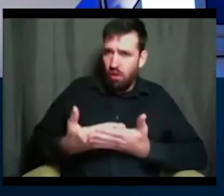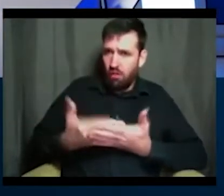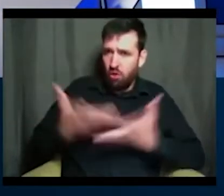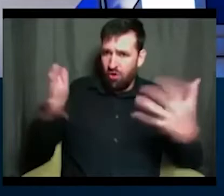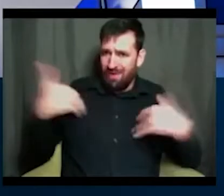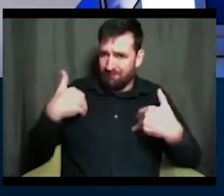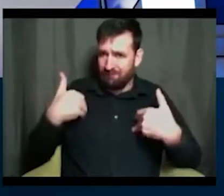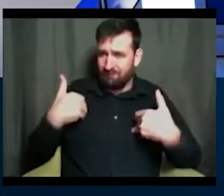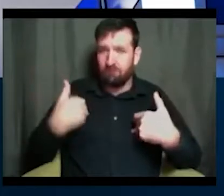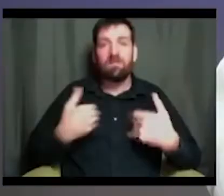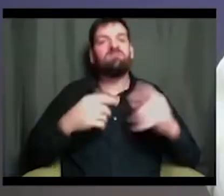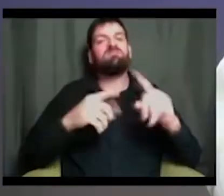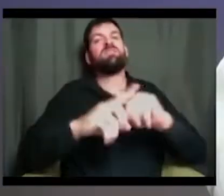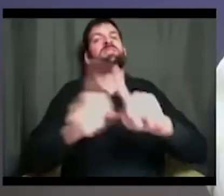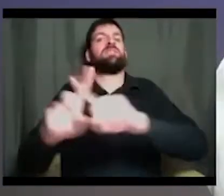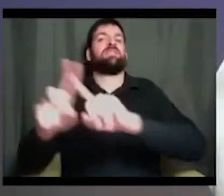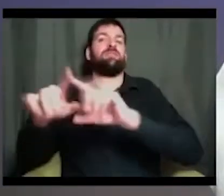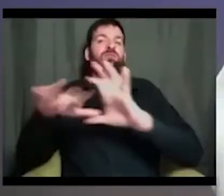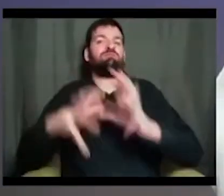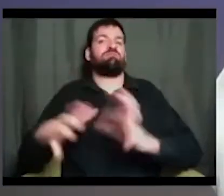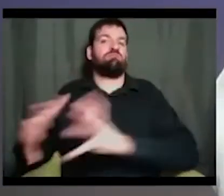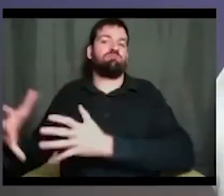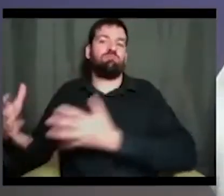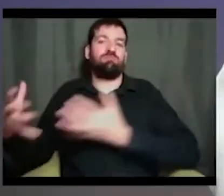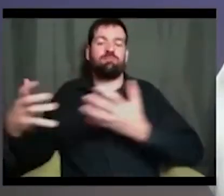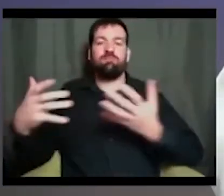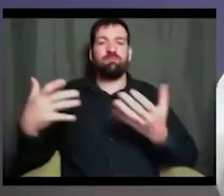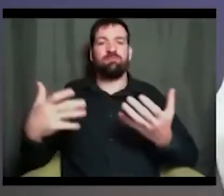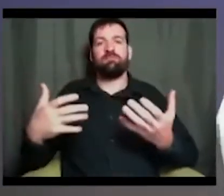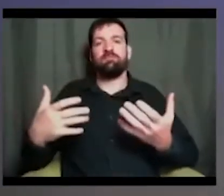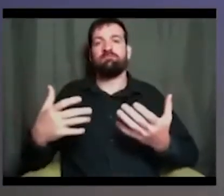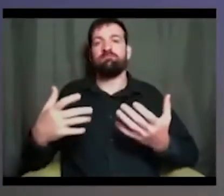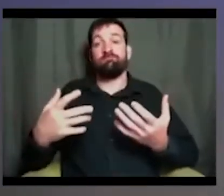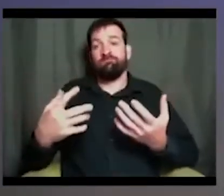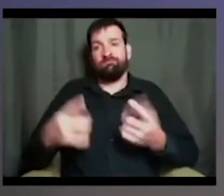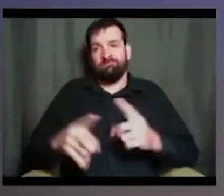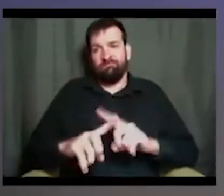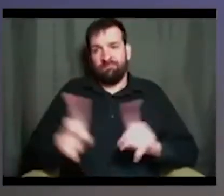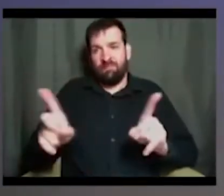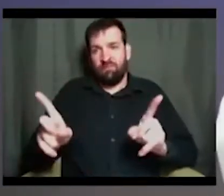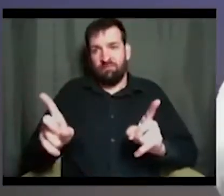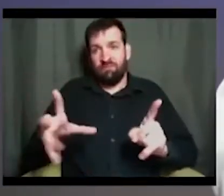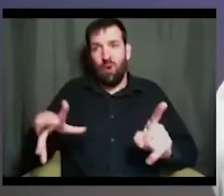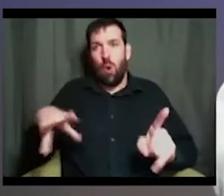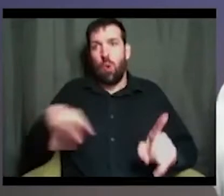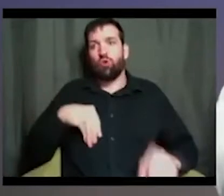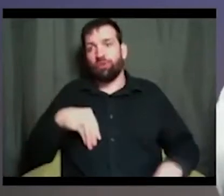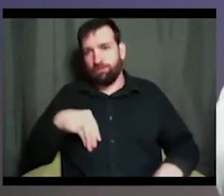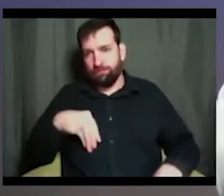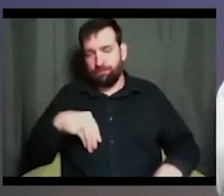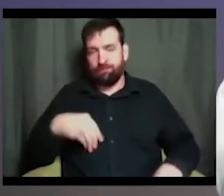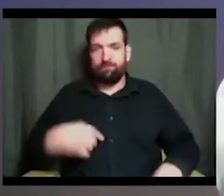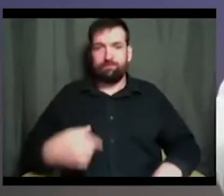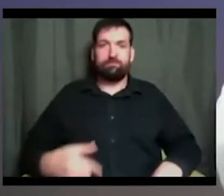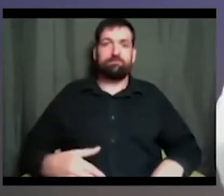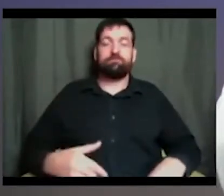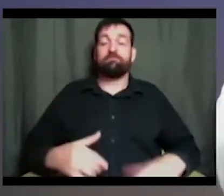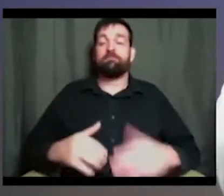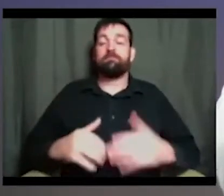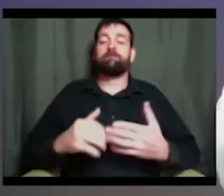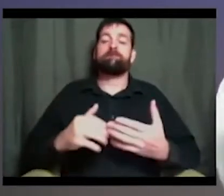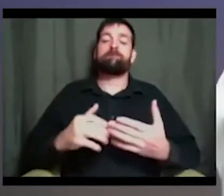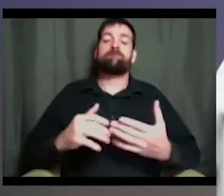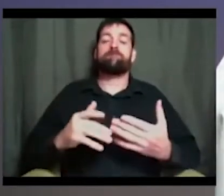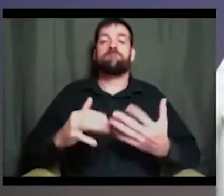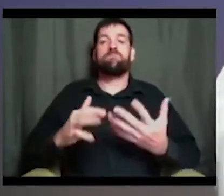different practices kind of have, I'd say different, for lack of better words, ownership really, and how that ownership and kind of oversight